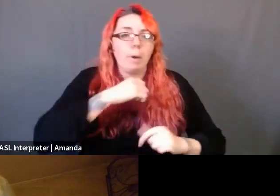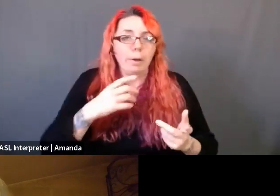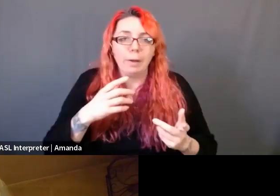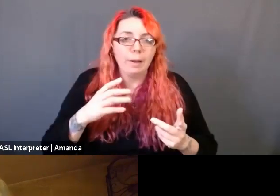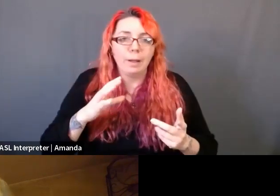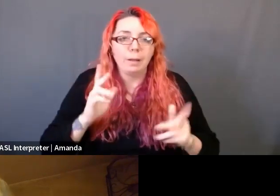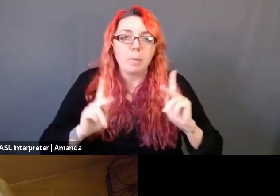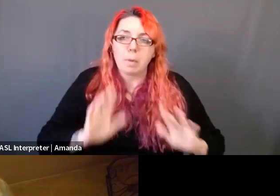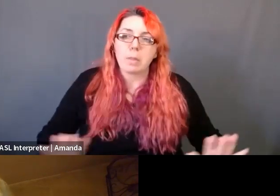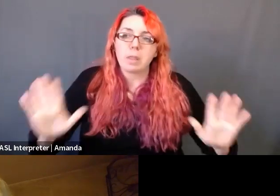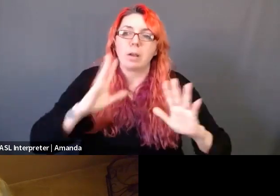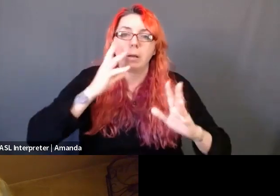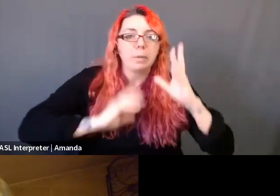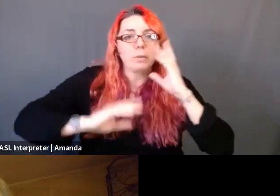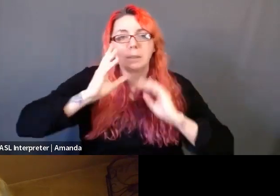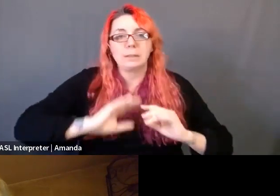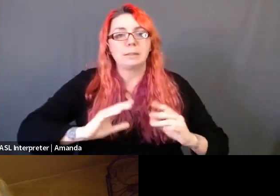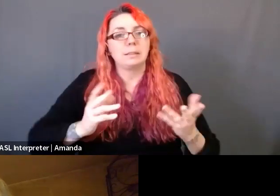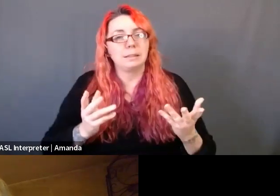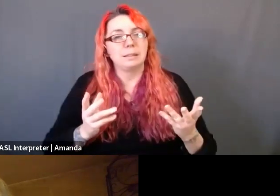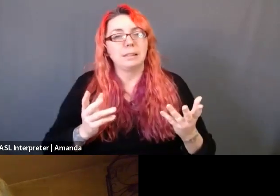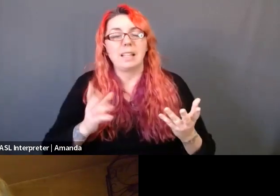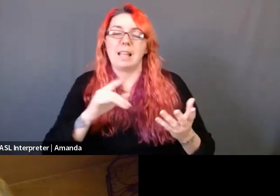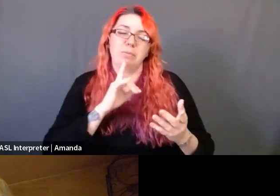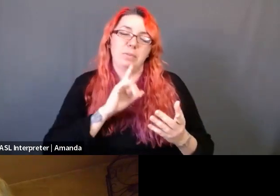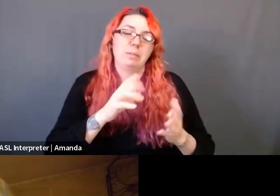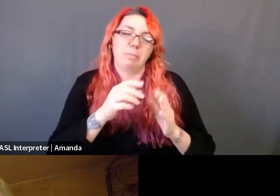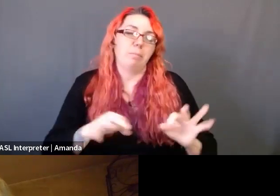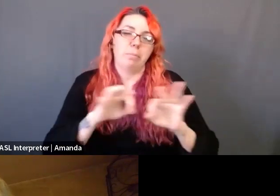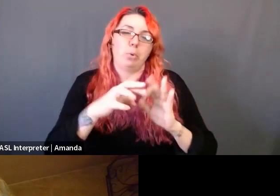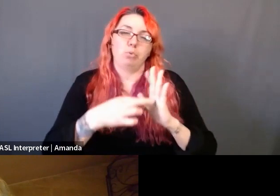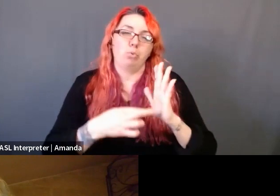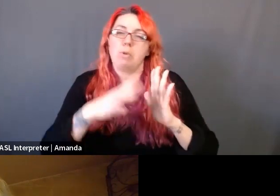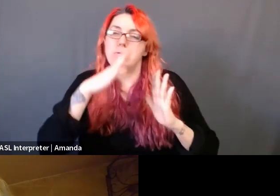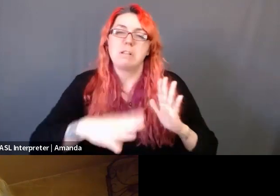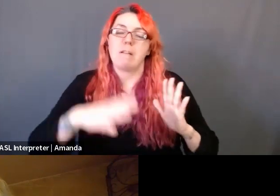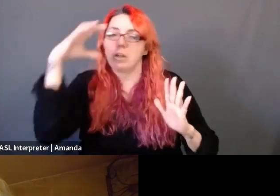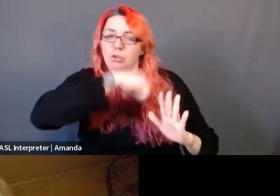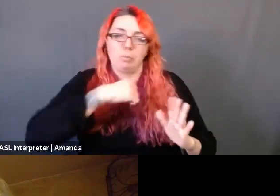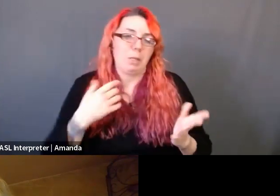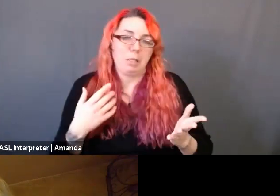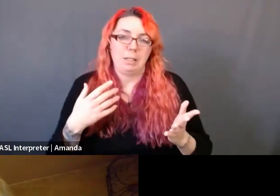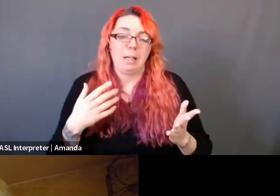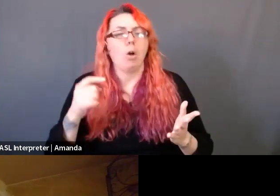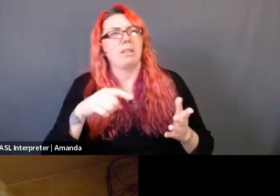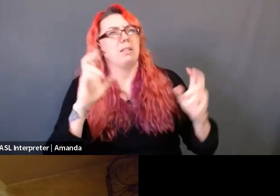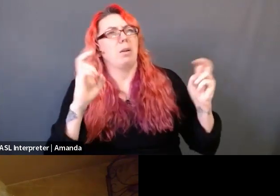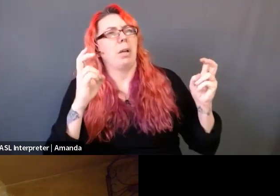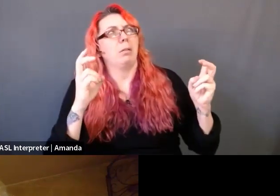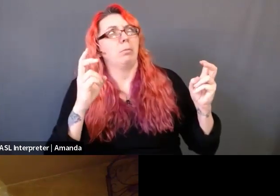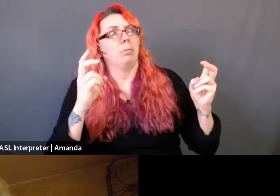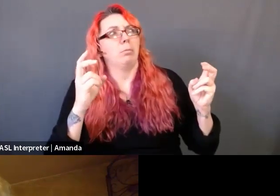in that you're co-creating, is to never make assumptions about how any topic we're talking about might land for folks. Because if it's not even